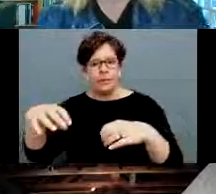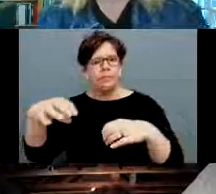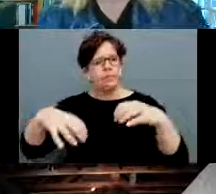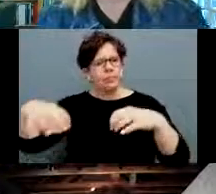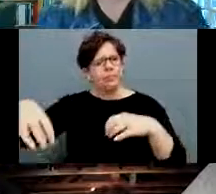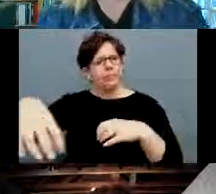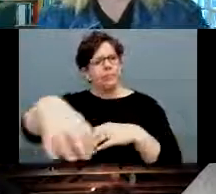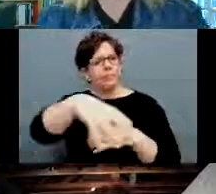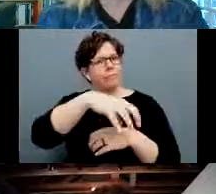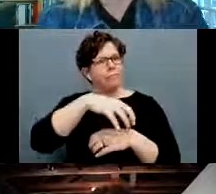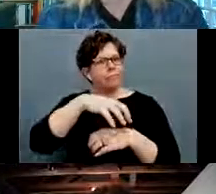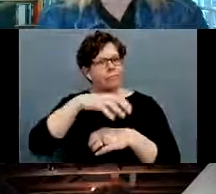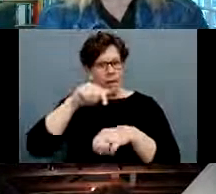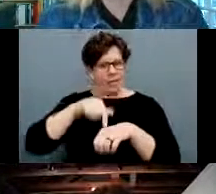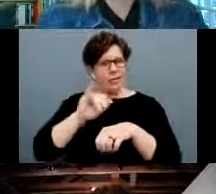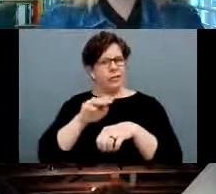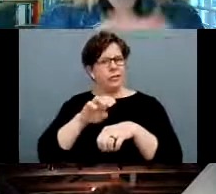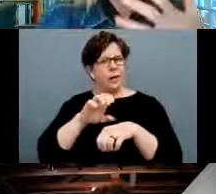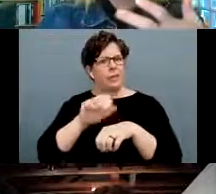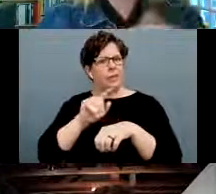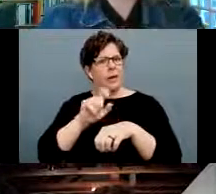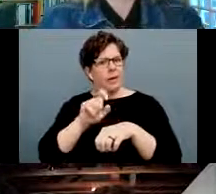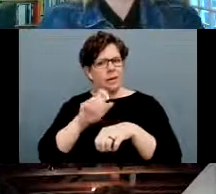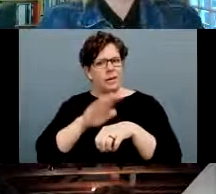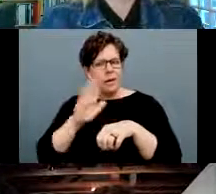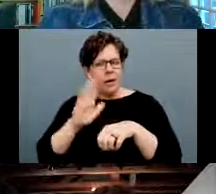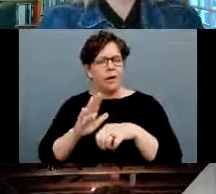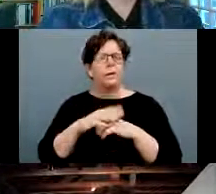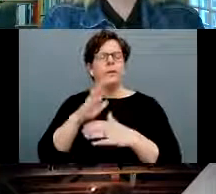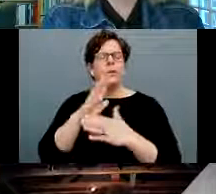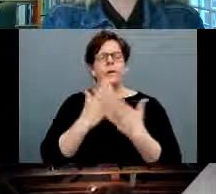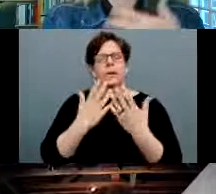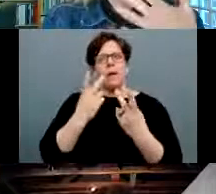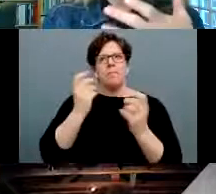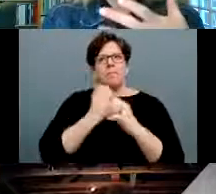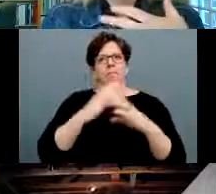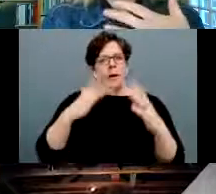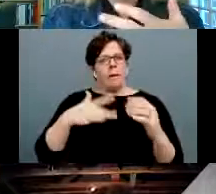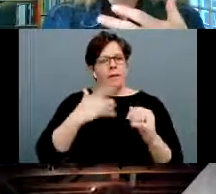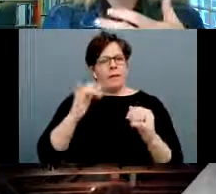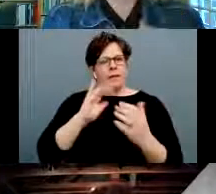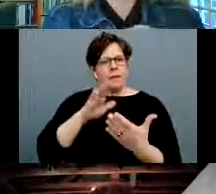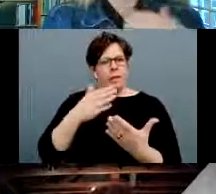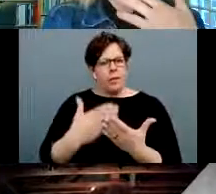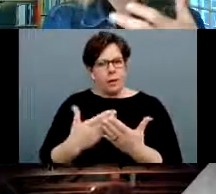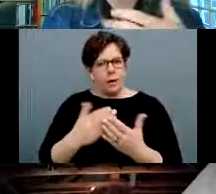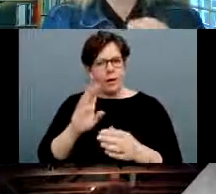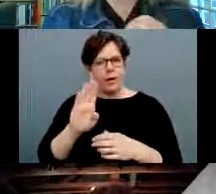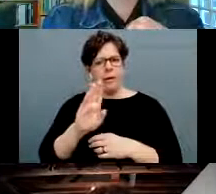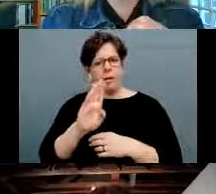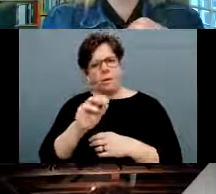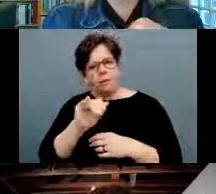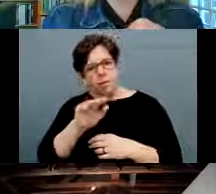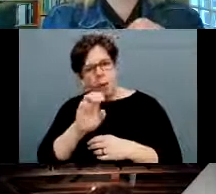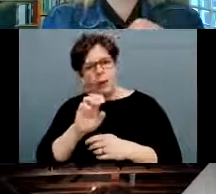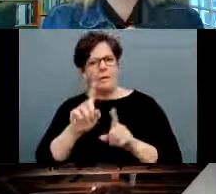neighbors surrounding the house. So to give us some perspective of what it feels like when you arrive in Boise and then